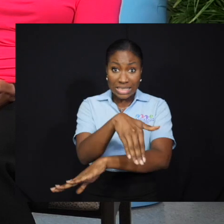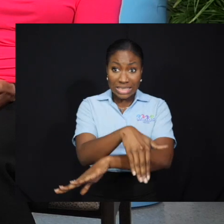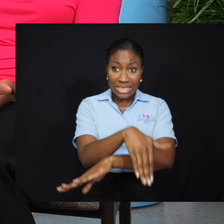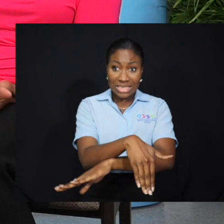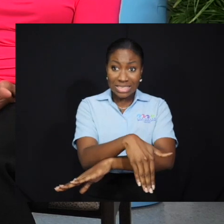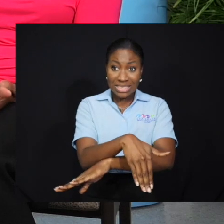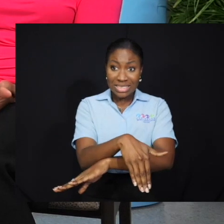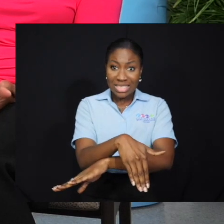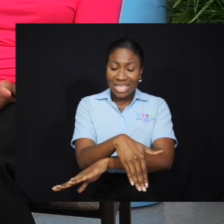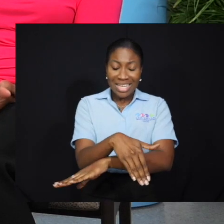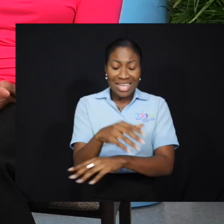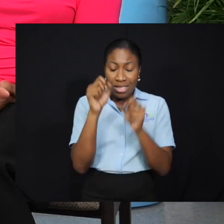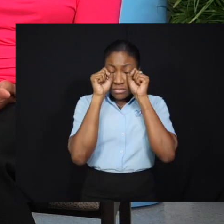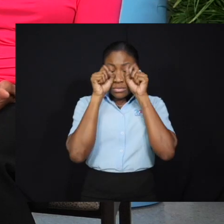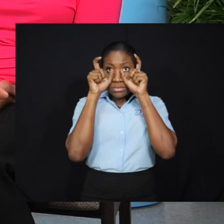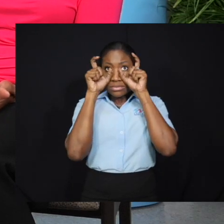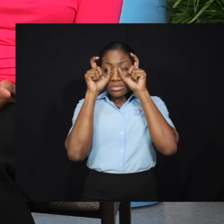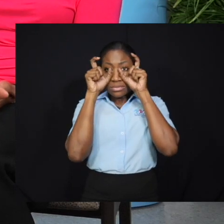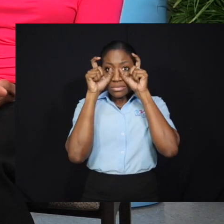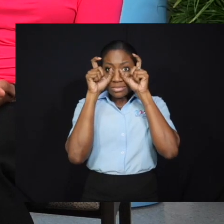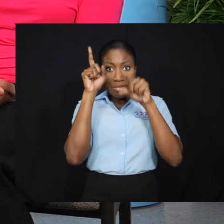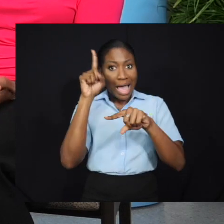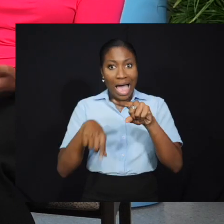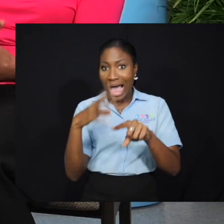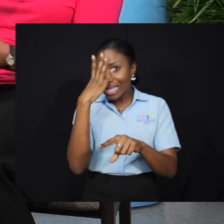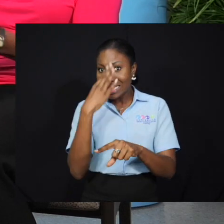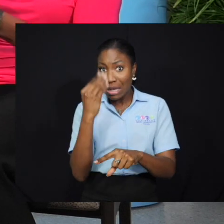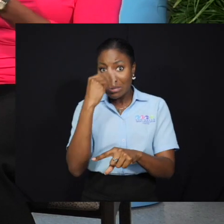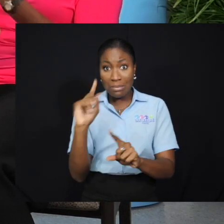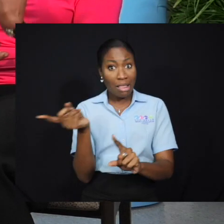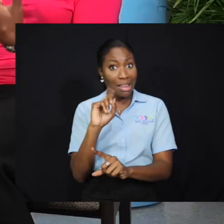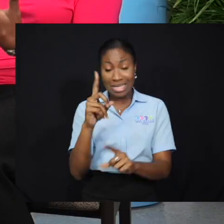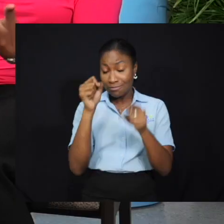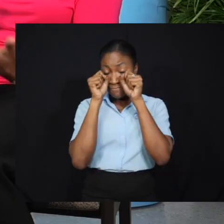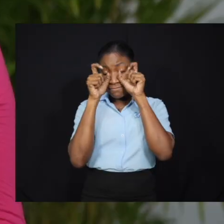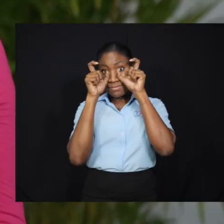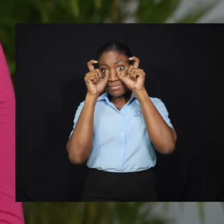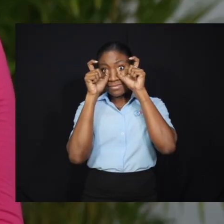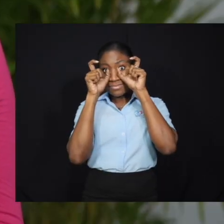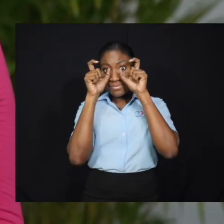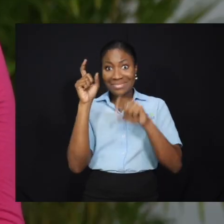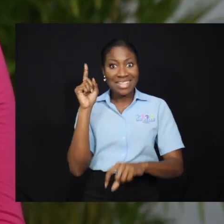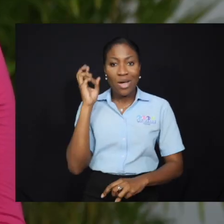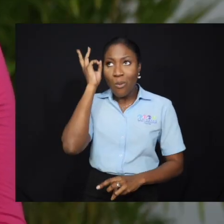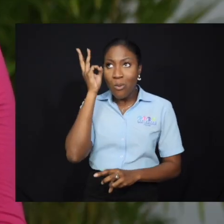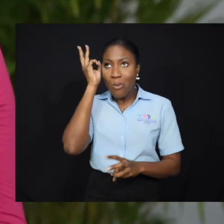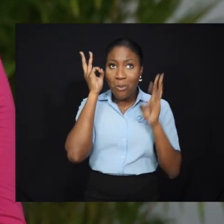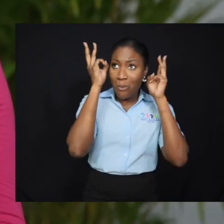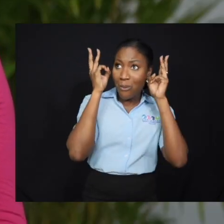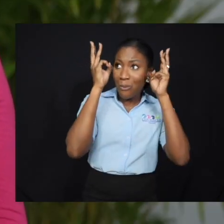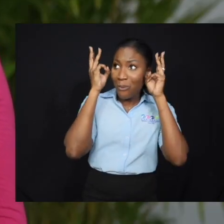they couldn't sleep. And I'm talking seriously, because it was disrupting their sleep. And rest